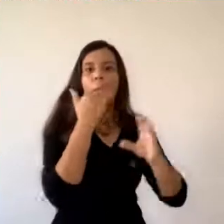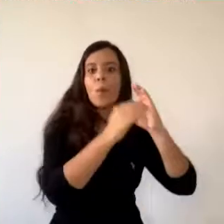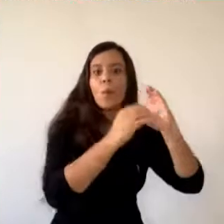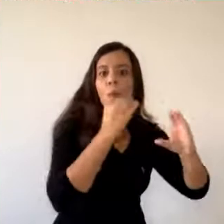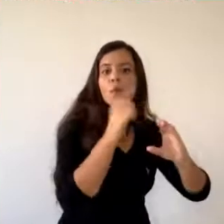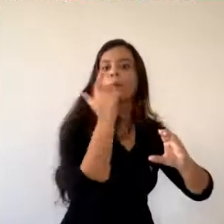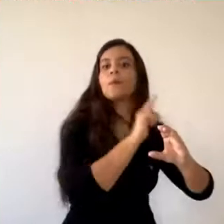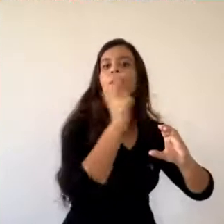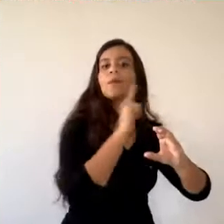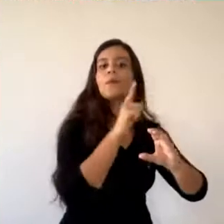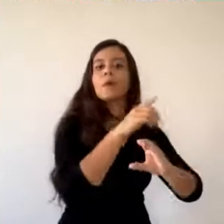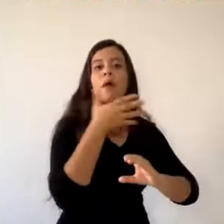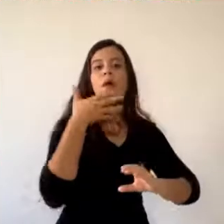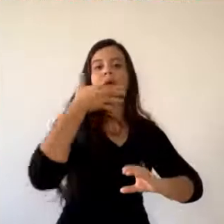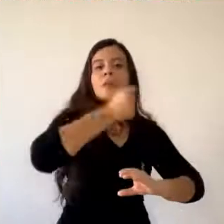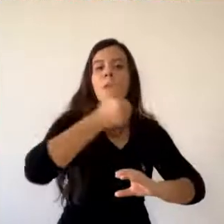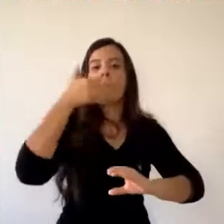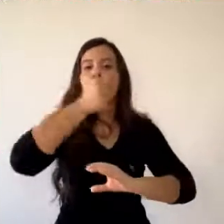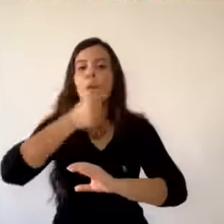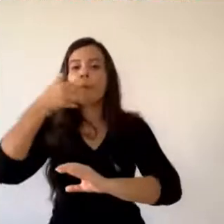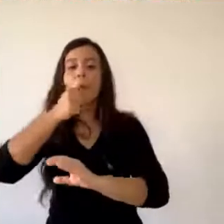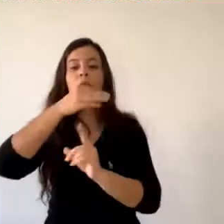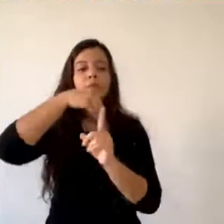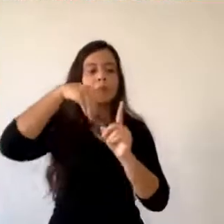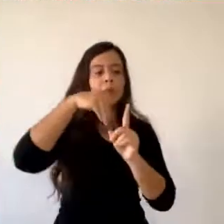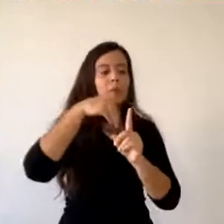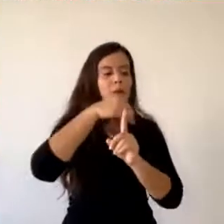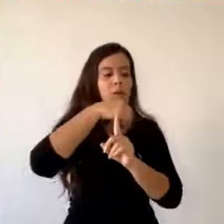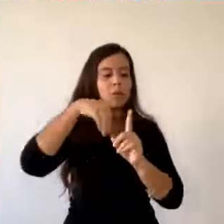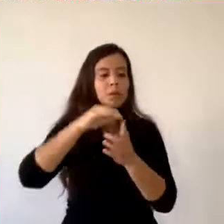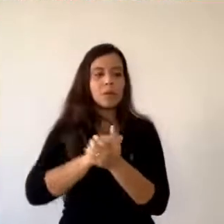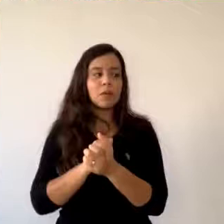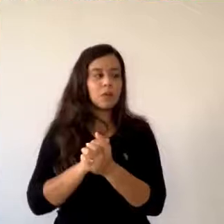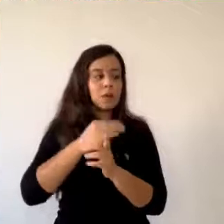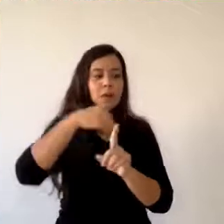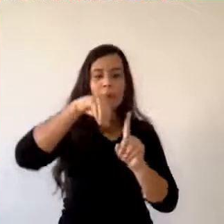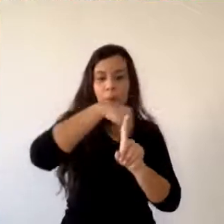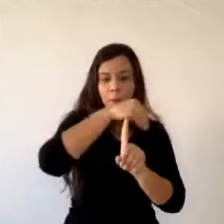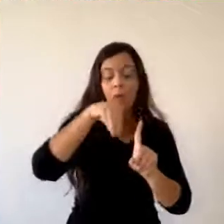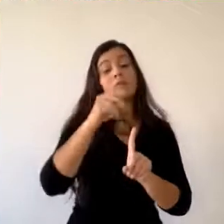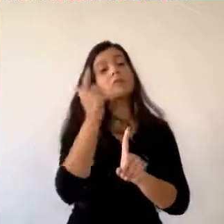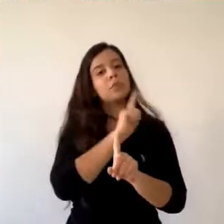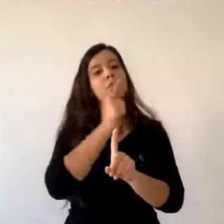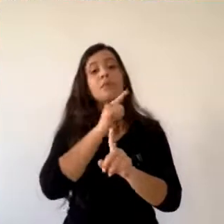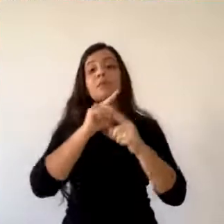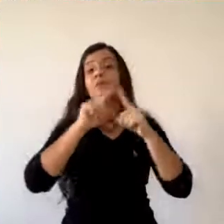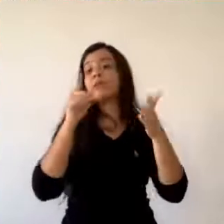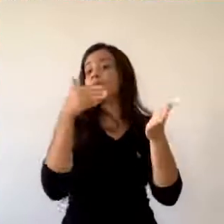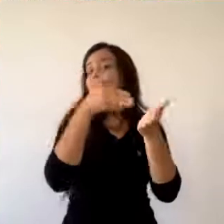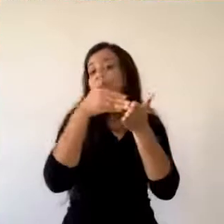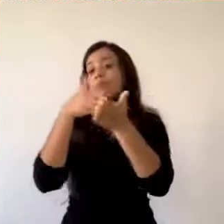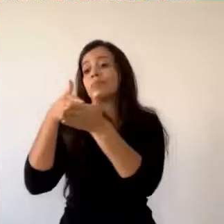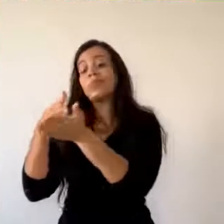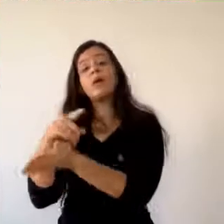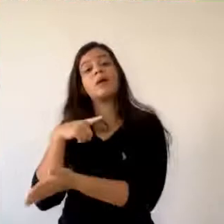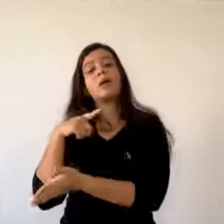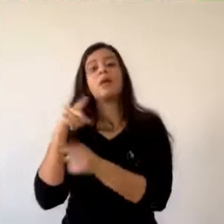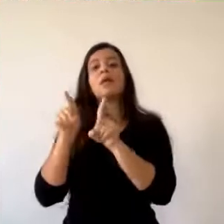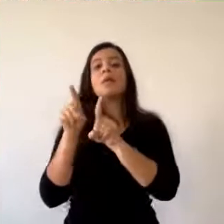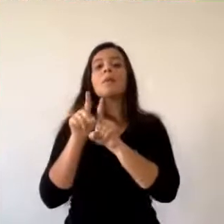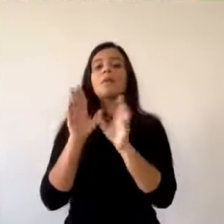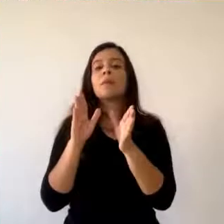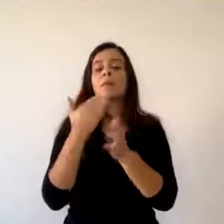establishing this bridge between the survivor and the victim, or a child or a teenager, and the system